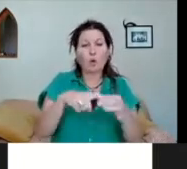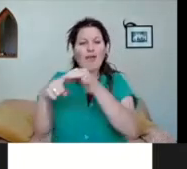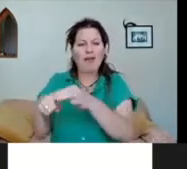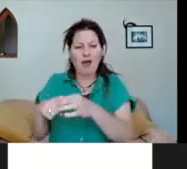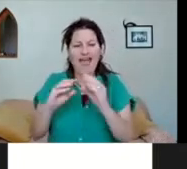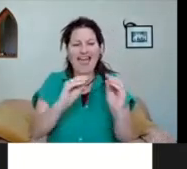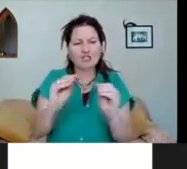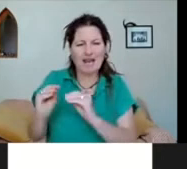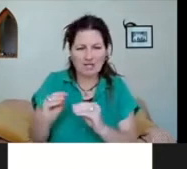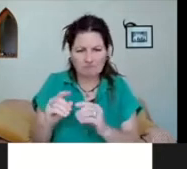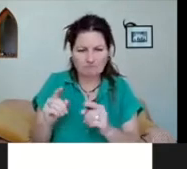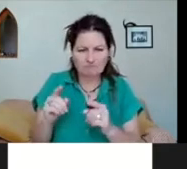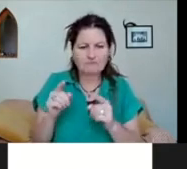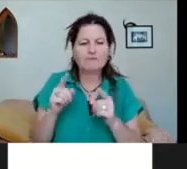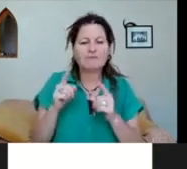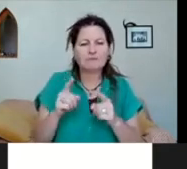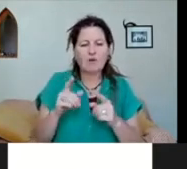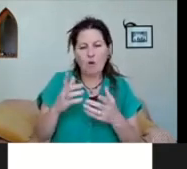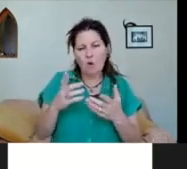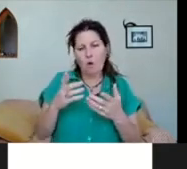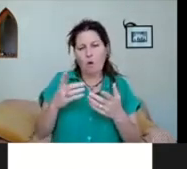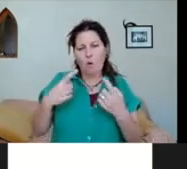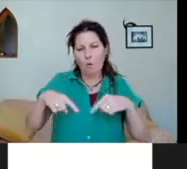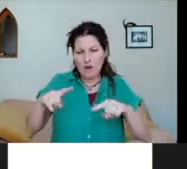So that's like a workshop we would do with the young people, and then